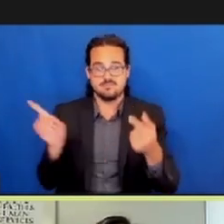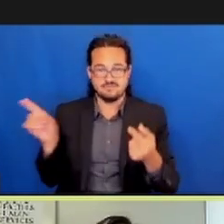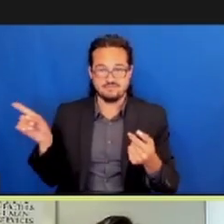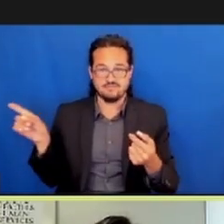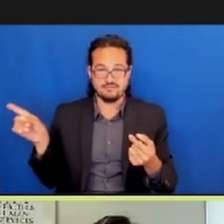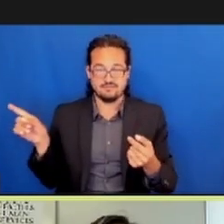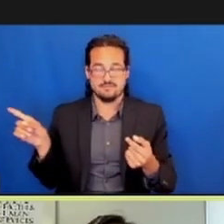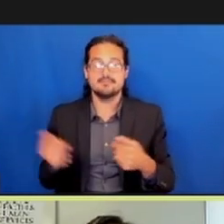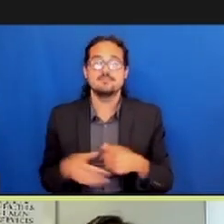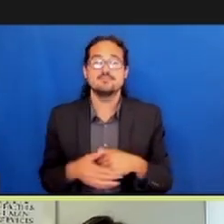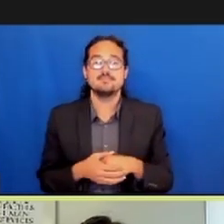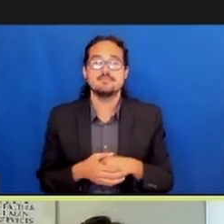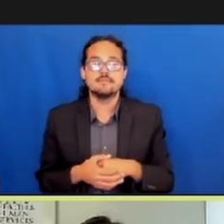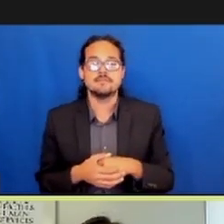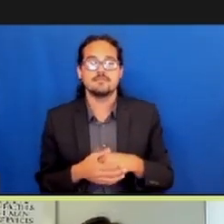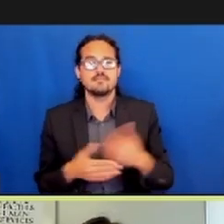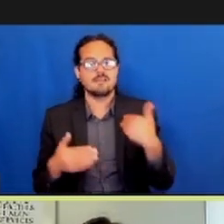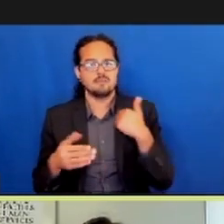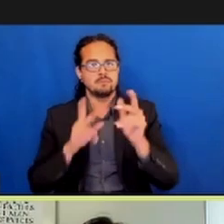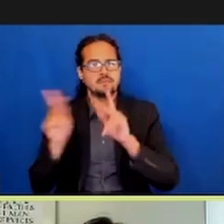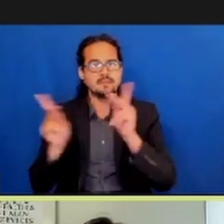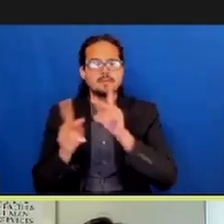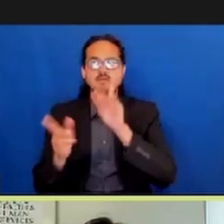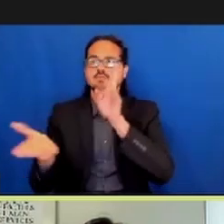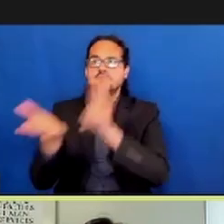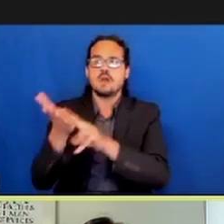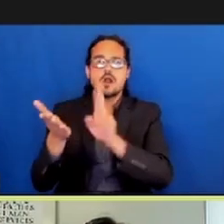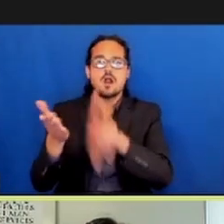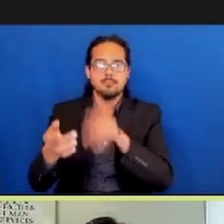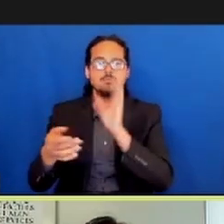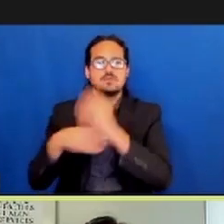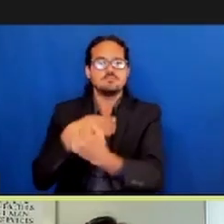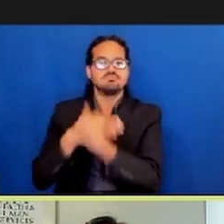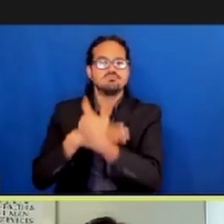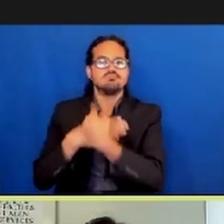It's currently published 5 days a week and will shift to a